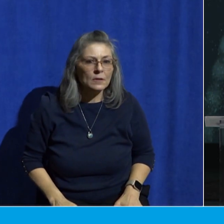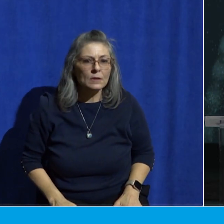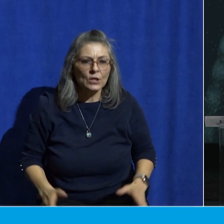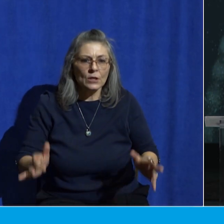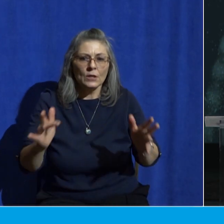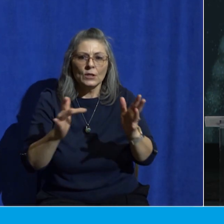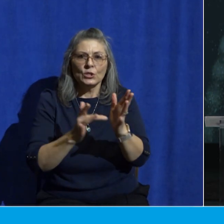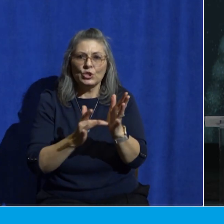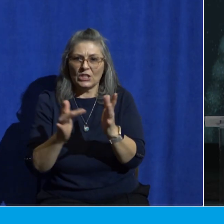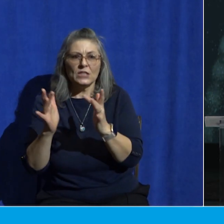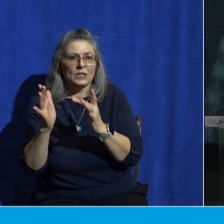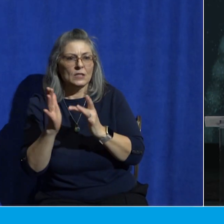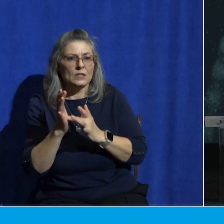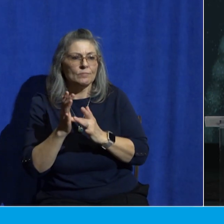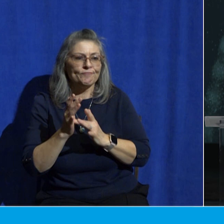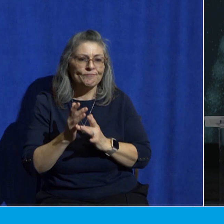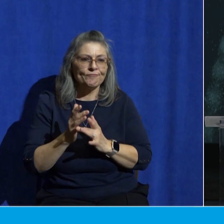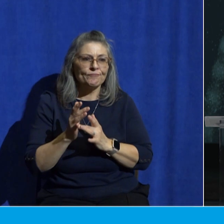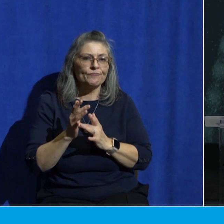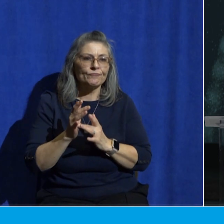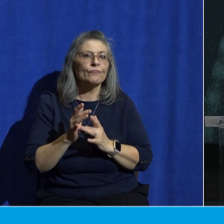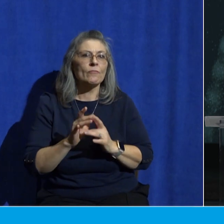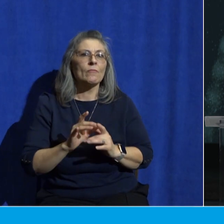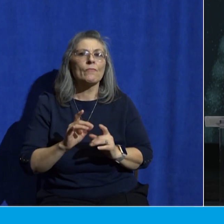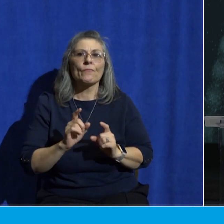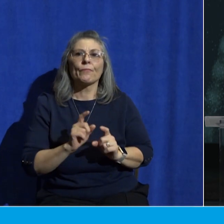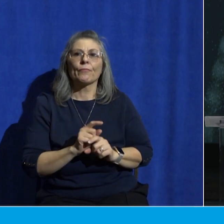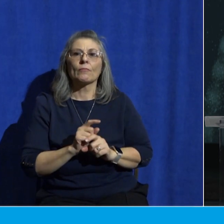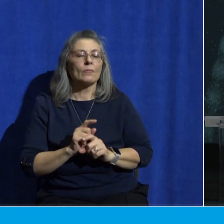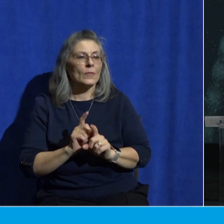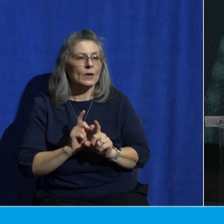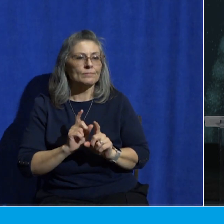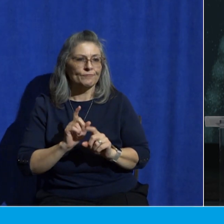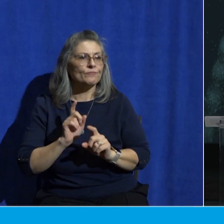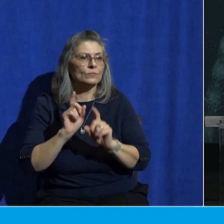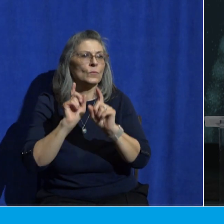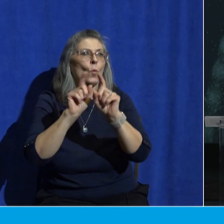everything, as it was already late, he went out to Bethany with the 12.